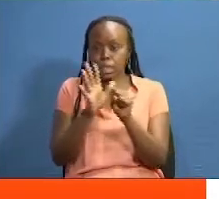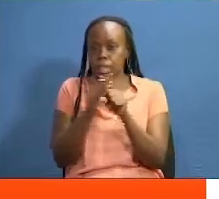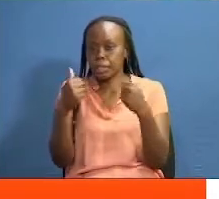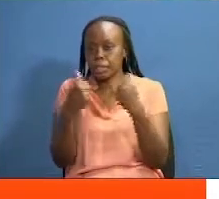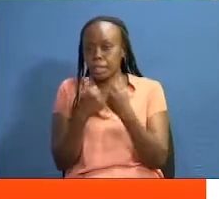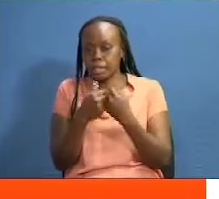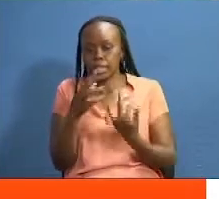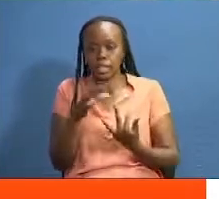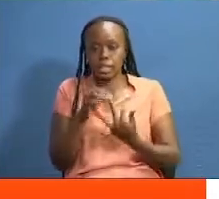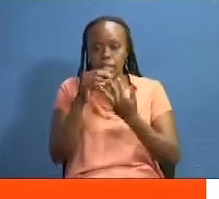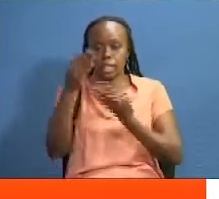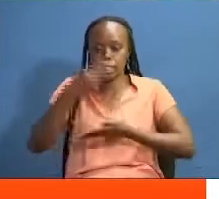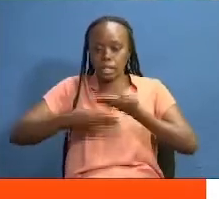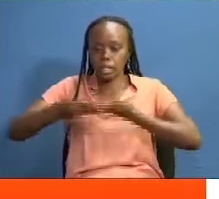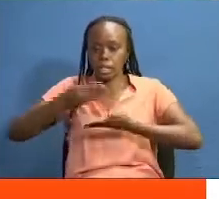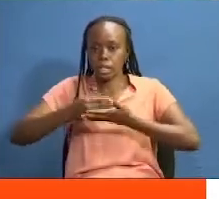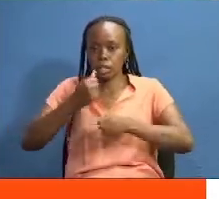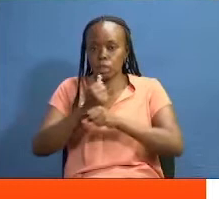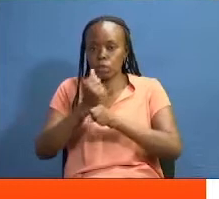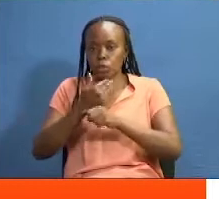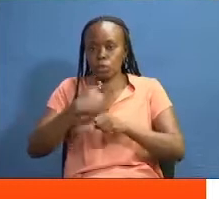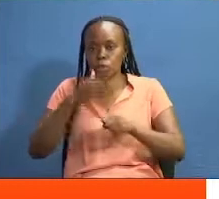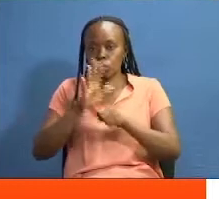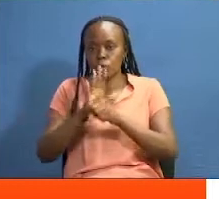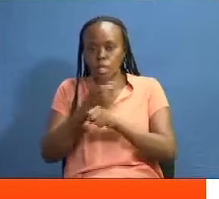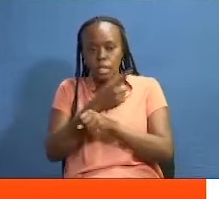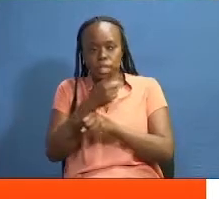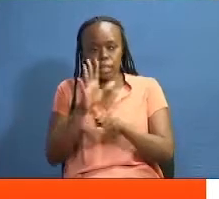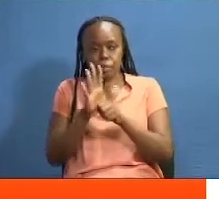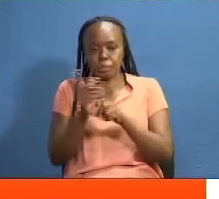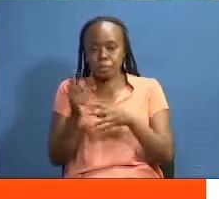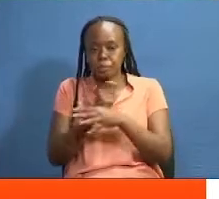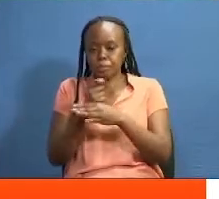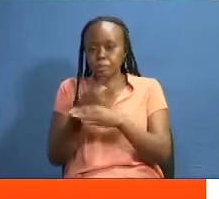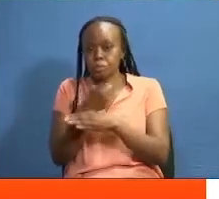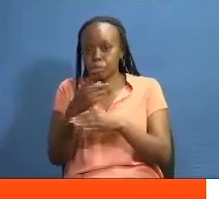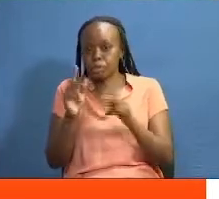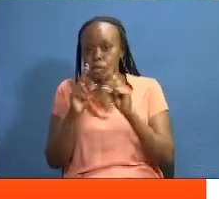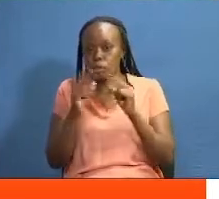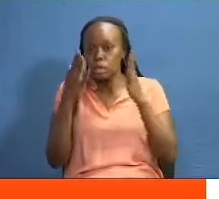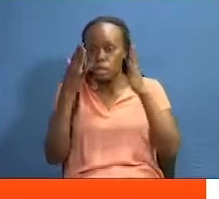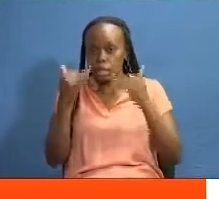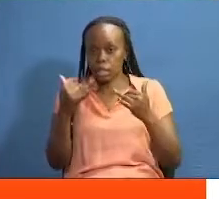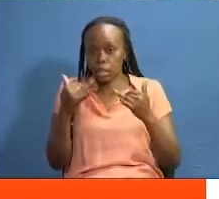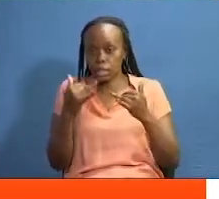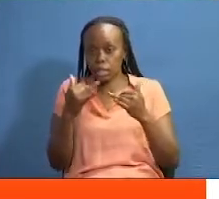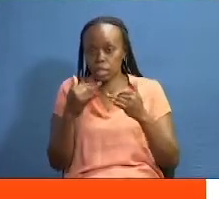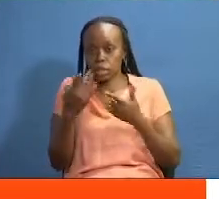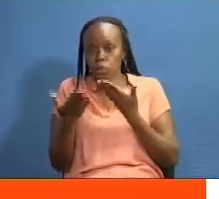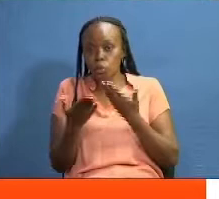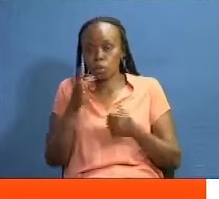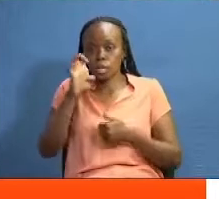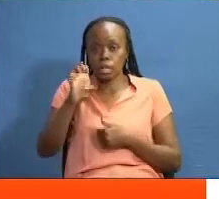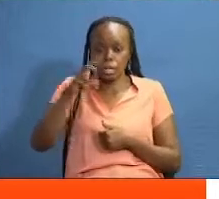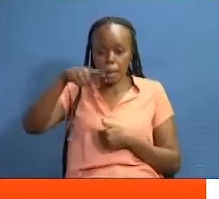there, especially based on career. I've done a lot of stuff there. I've done a lot of trainings there. Right now, I'm based at